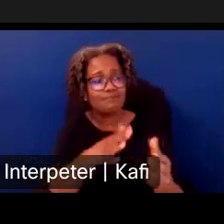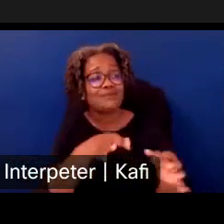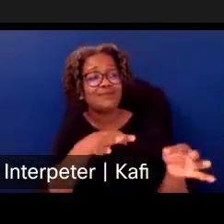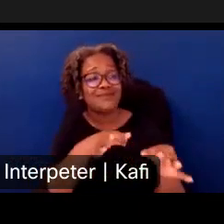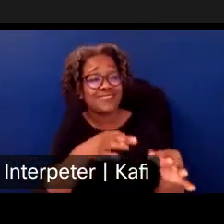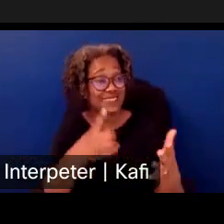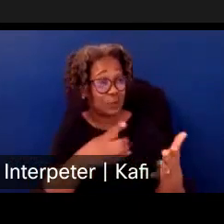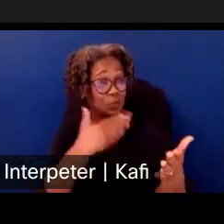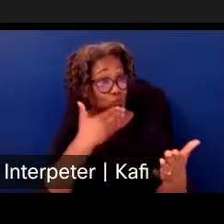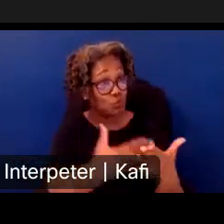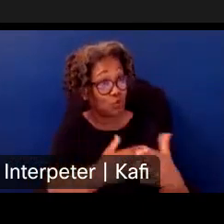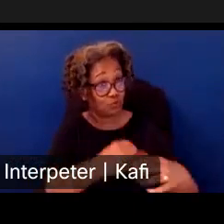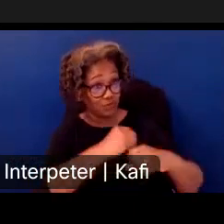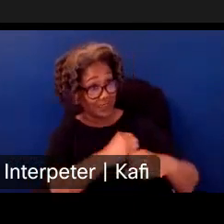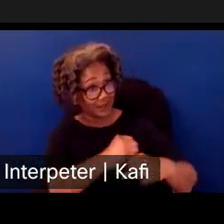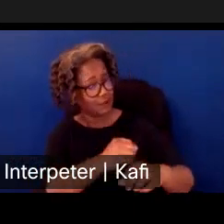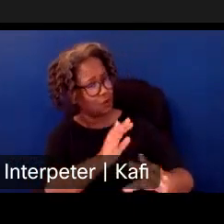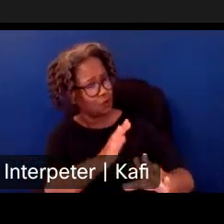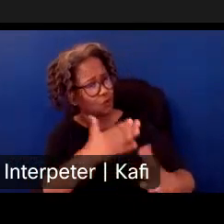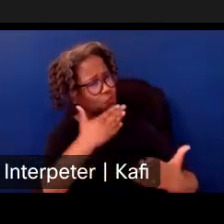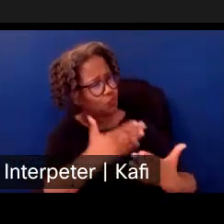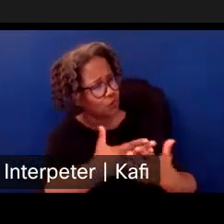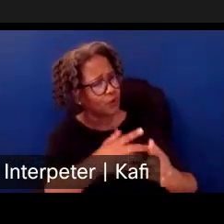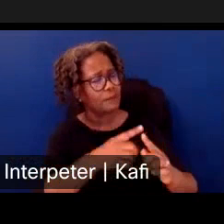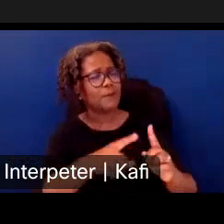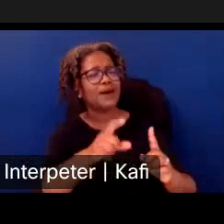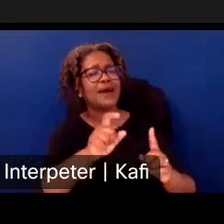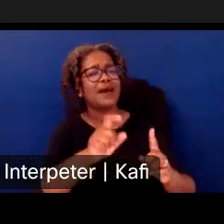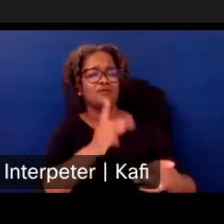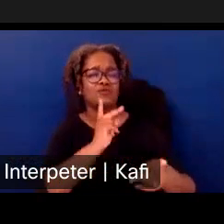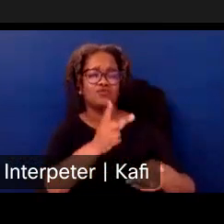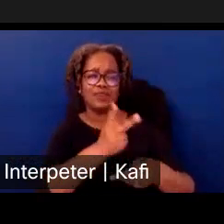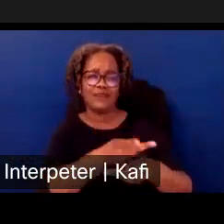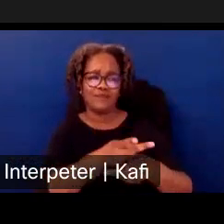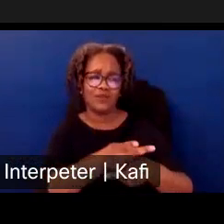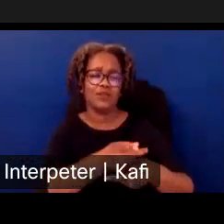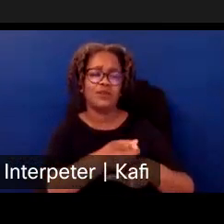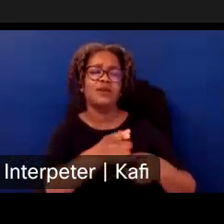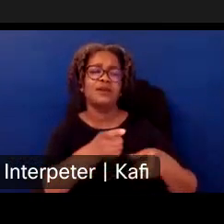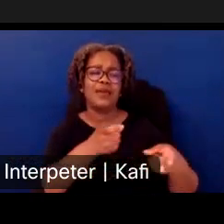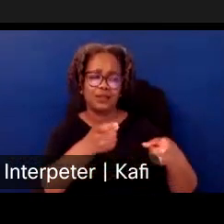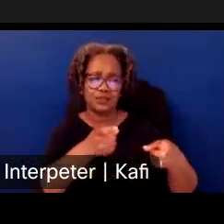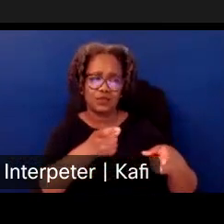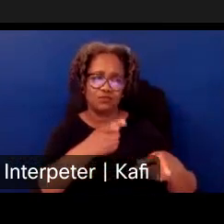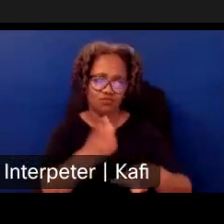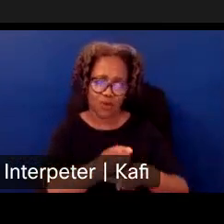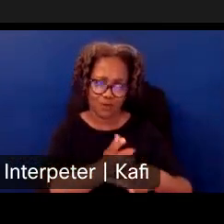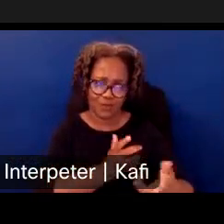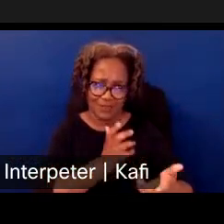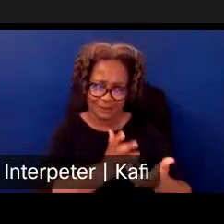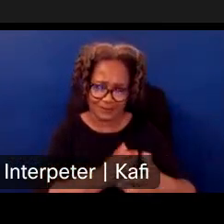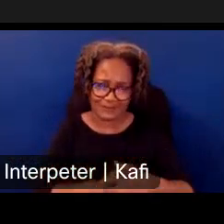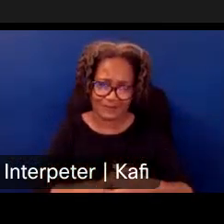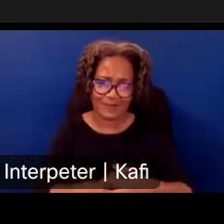something bad if we don't handle it correctly. And that's what a lot of these things do. You could